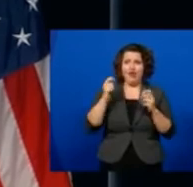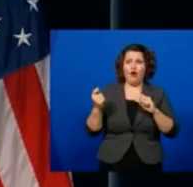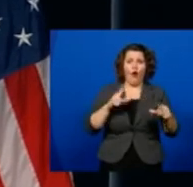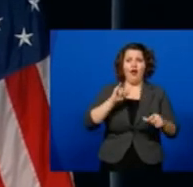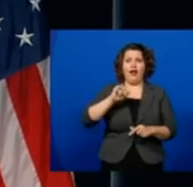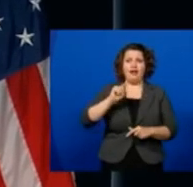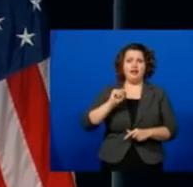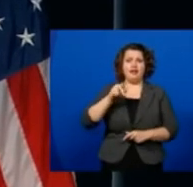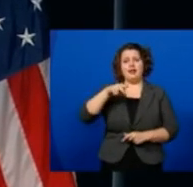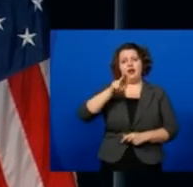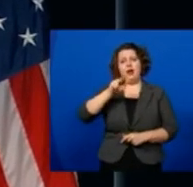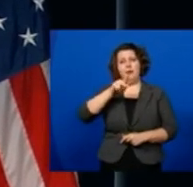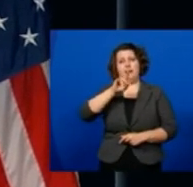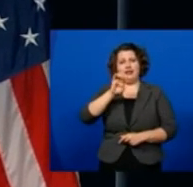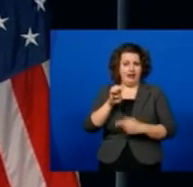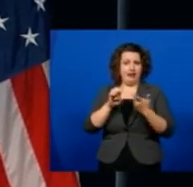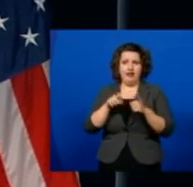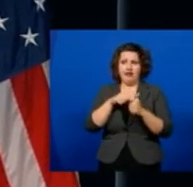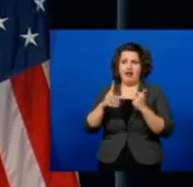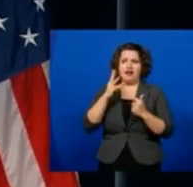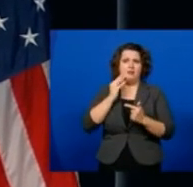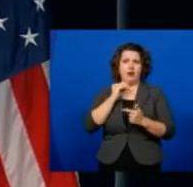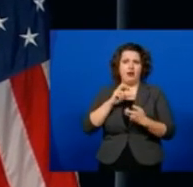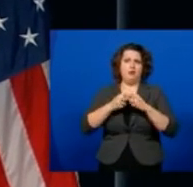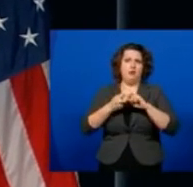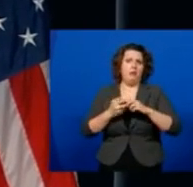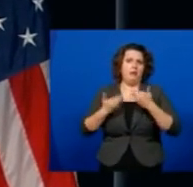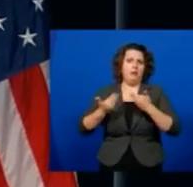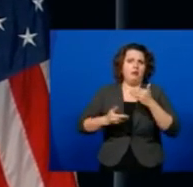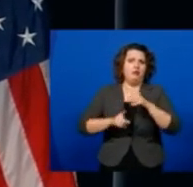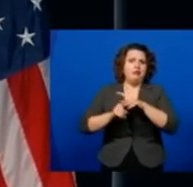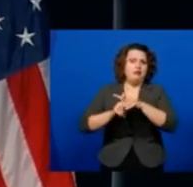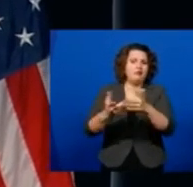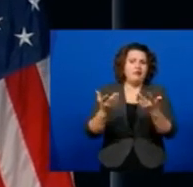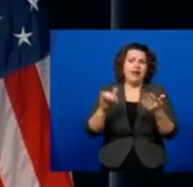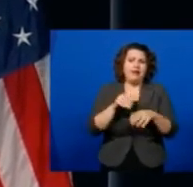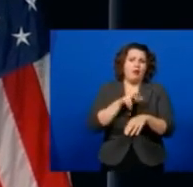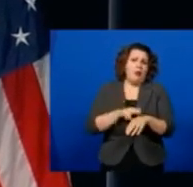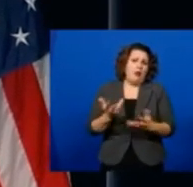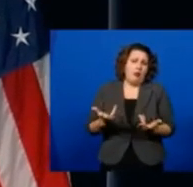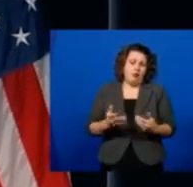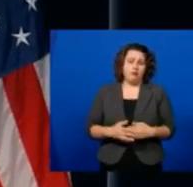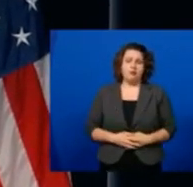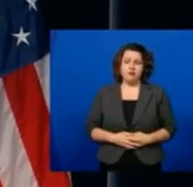that hasn't experienced some glitches throughout that process. It's just, it's part of it. Governor, But the Governor,